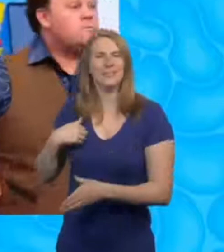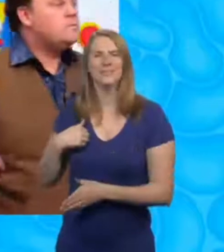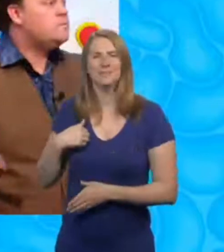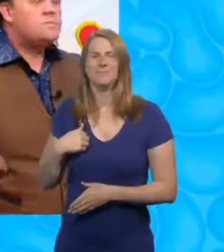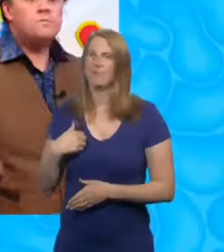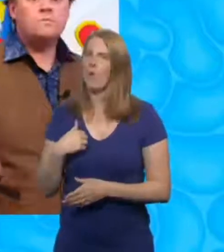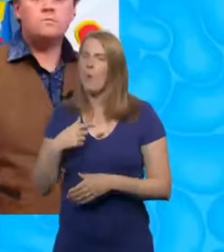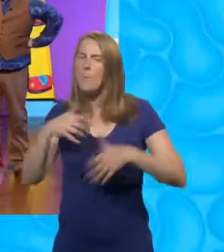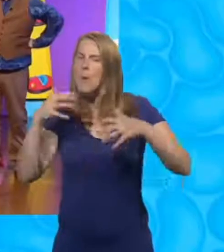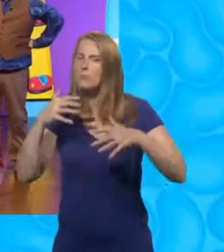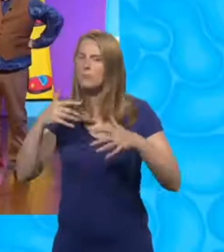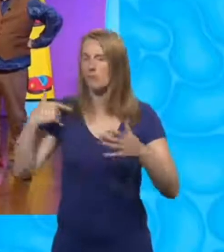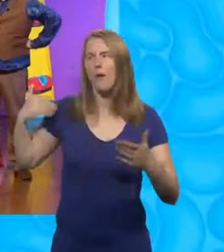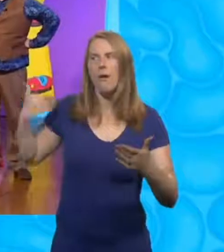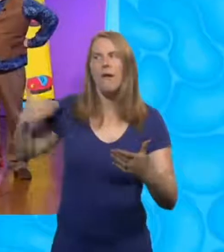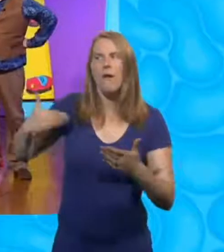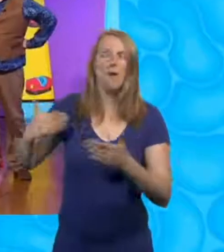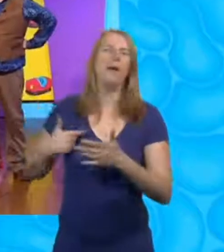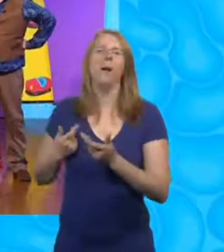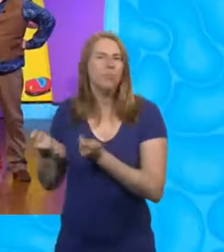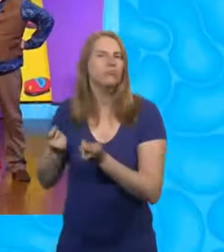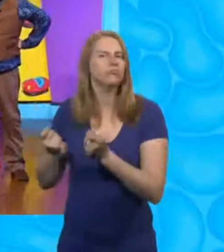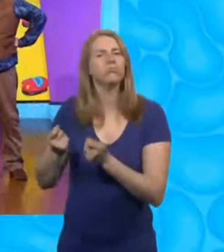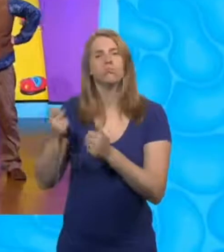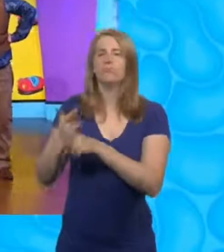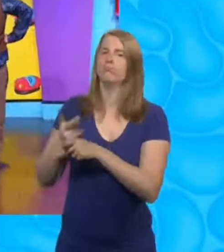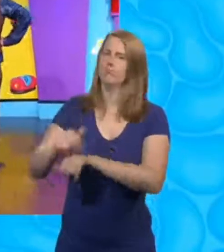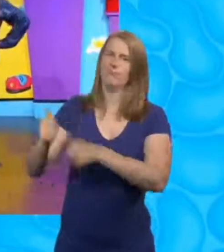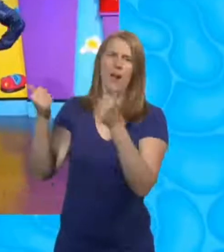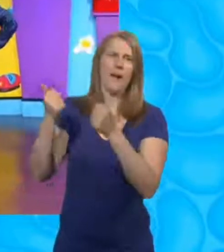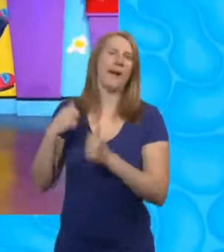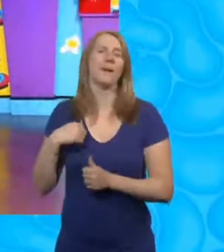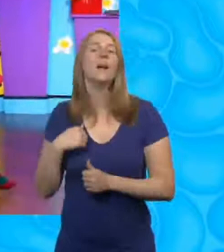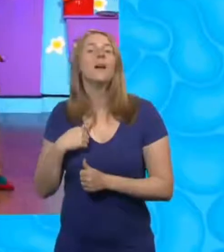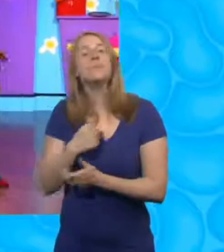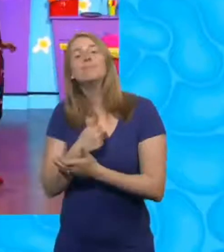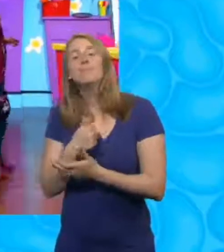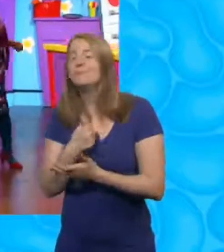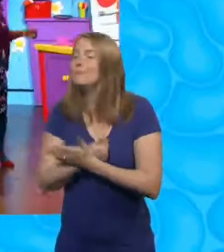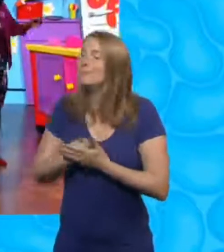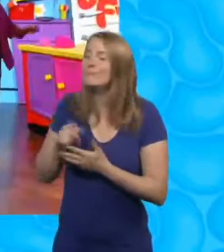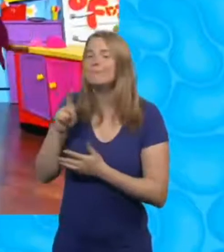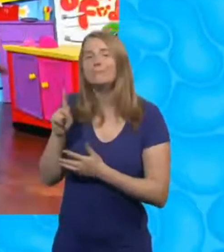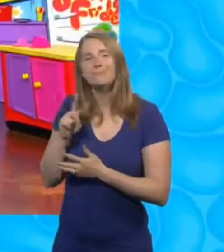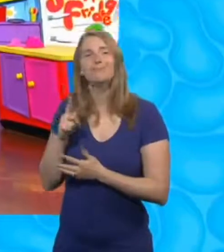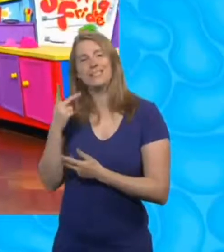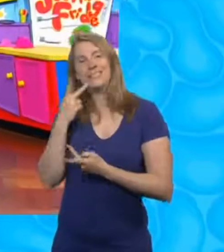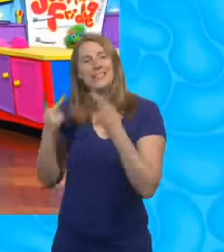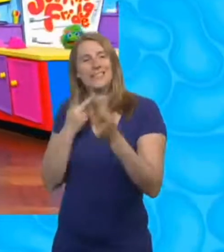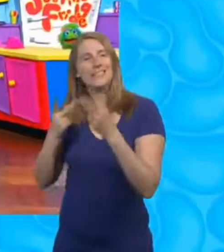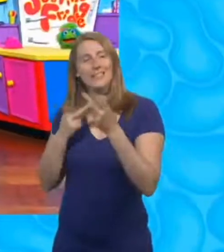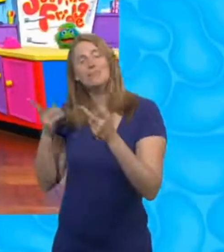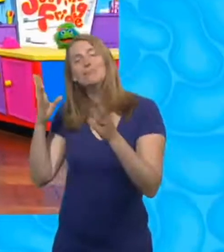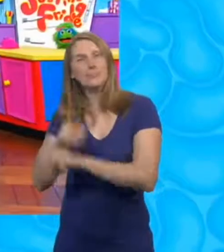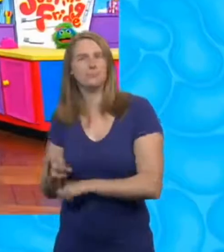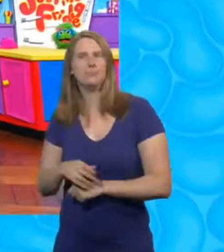monster sitting agency's got. I've dealt with lots of little monsters in my time. They usually like me to sing them to